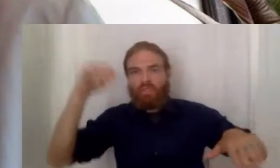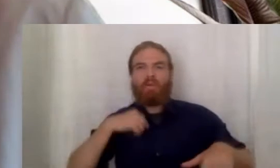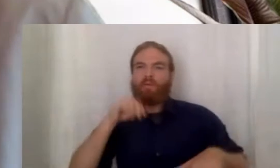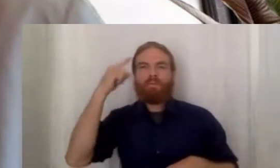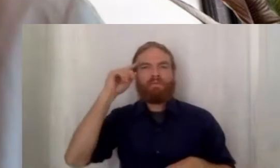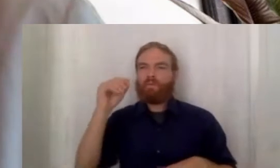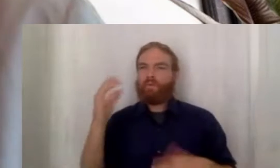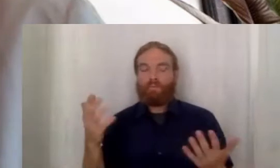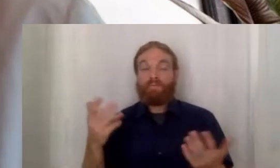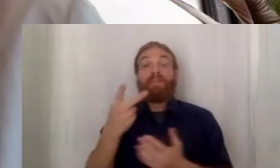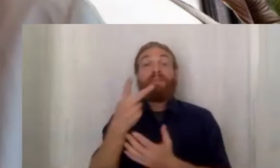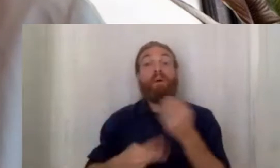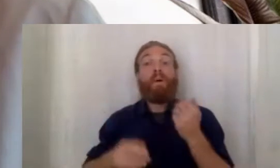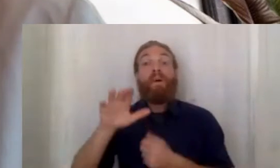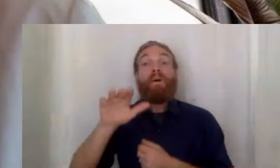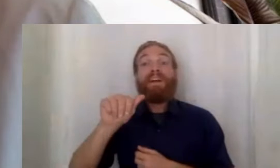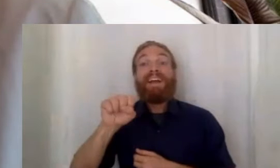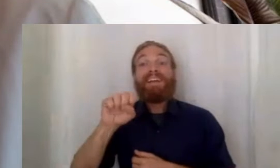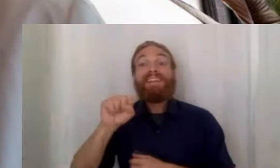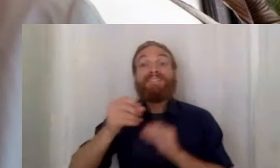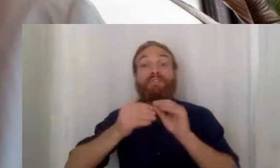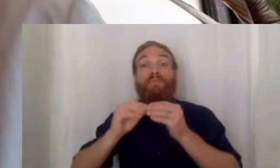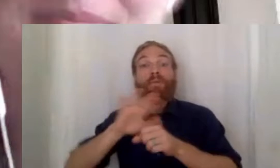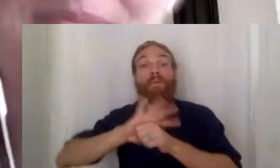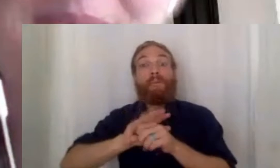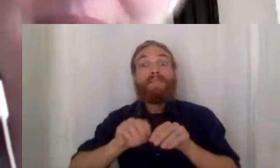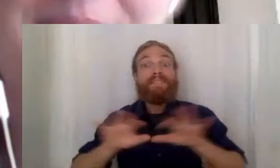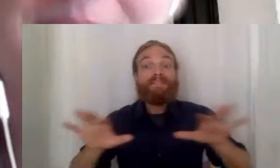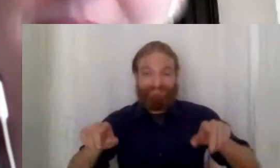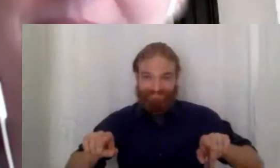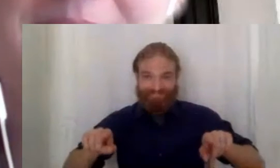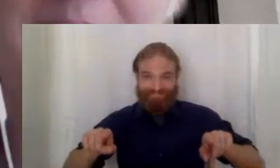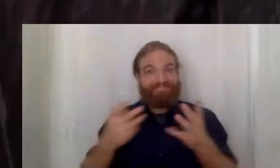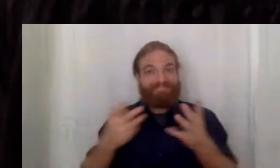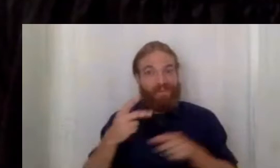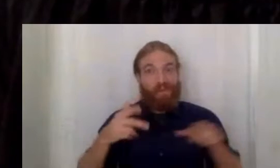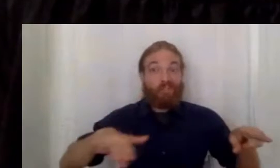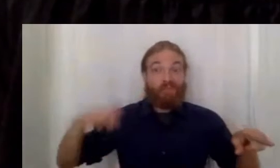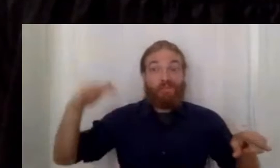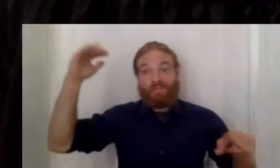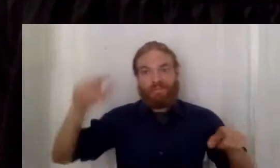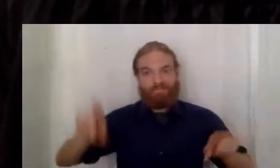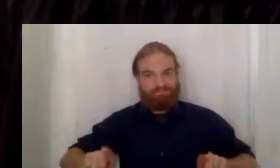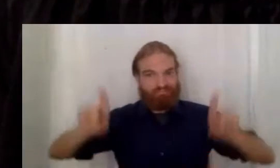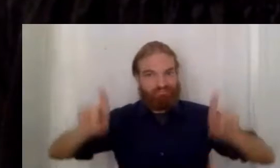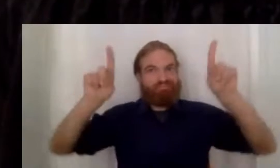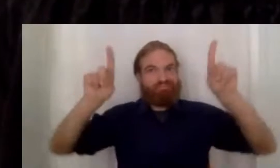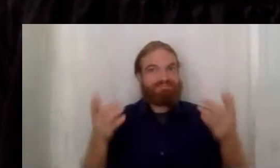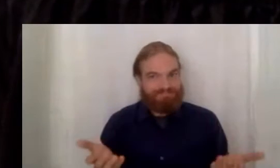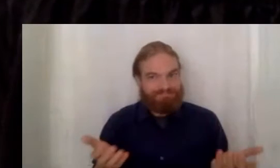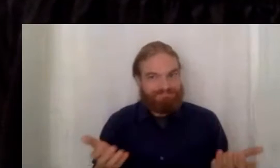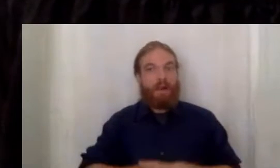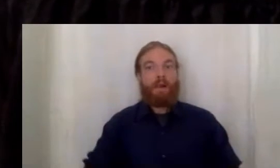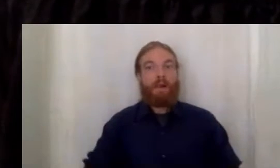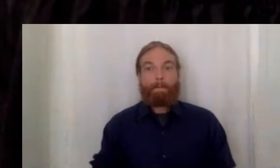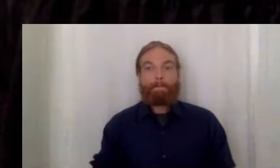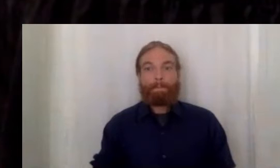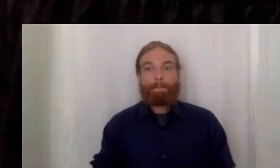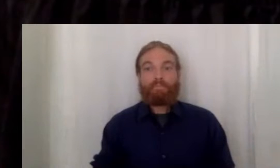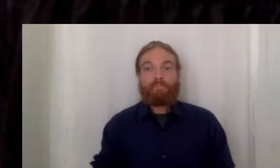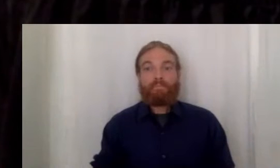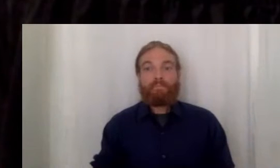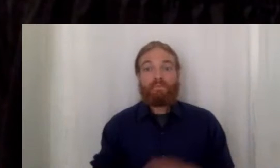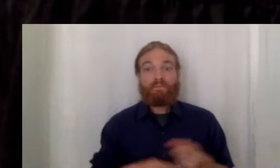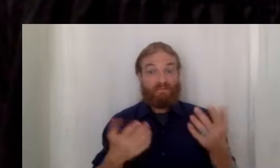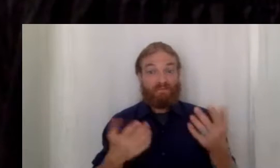Sure. Question? Yes. Is there a do they quarantine the staff like they do the students? So both